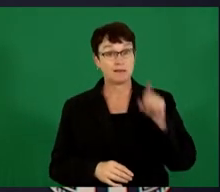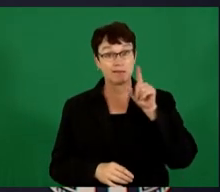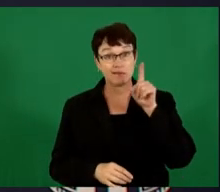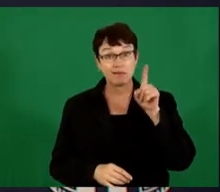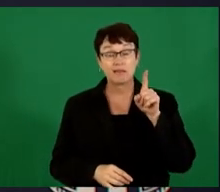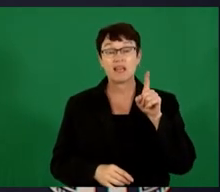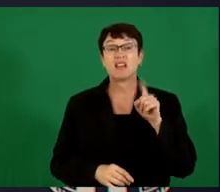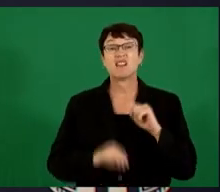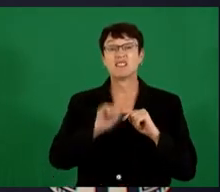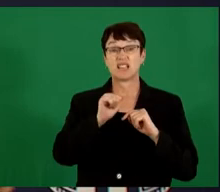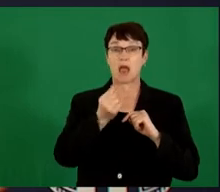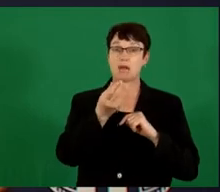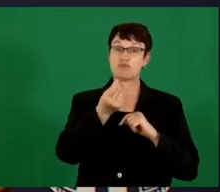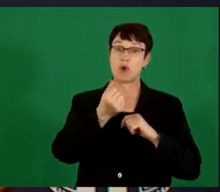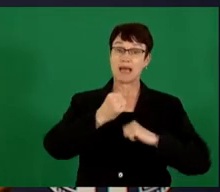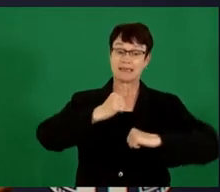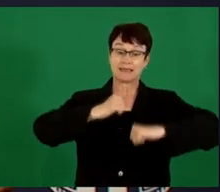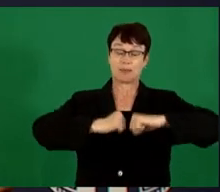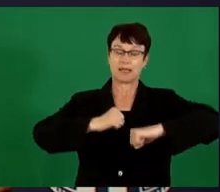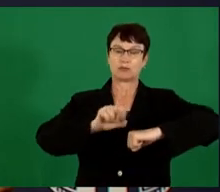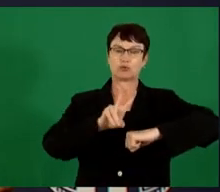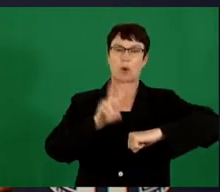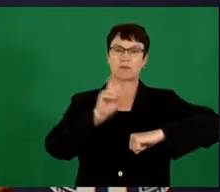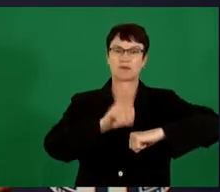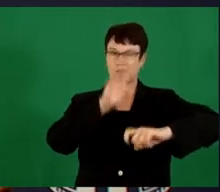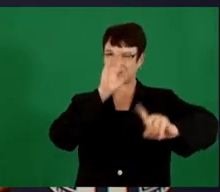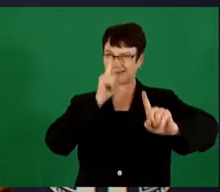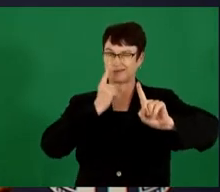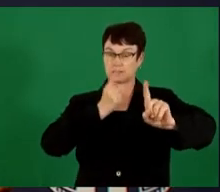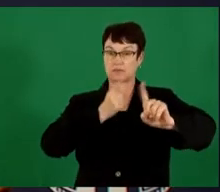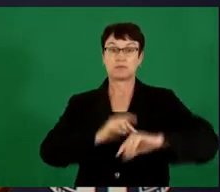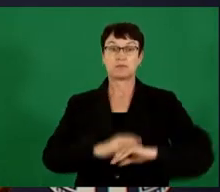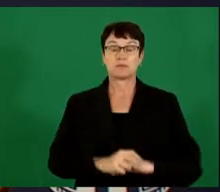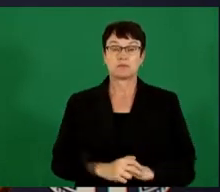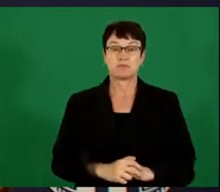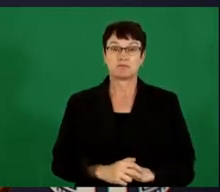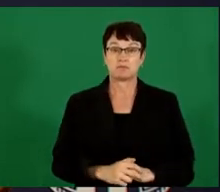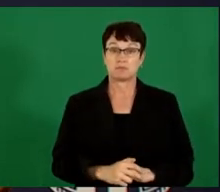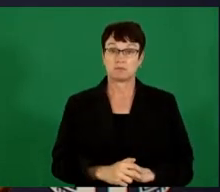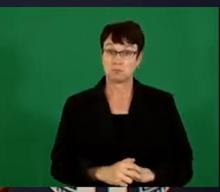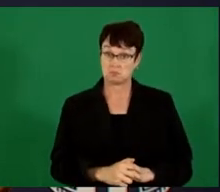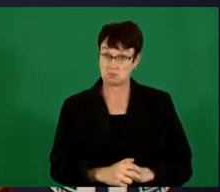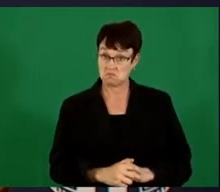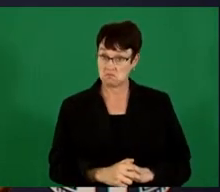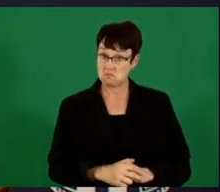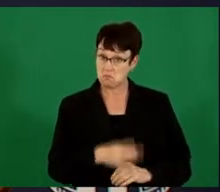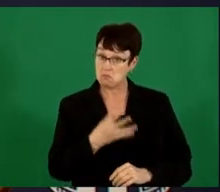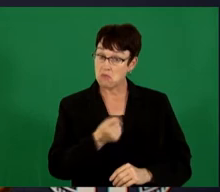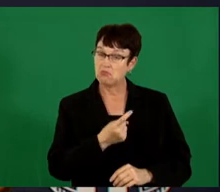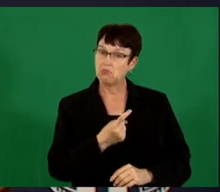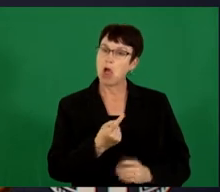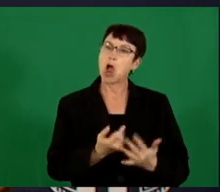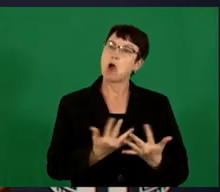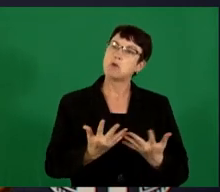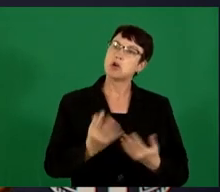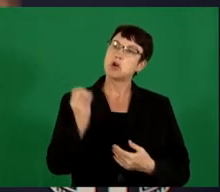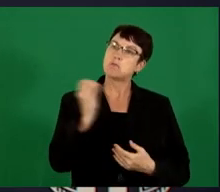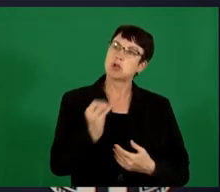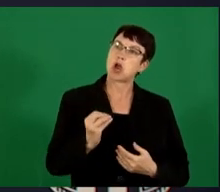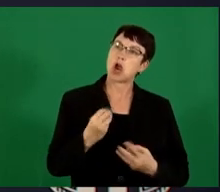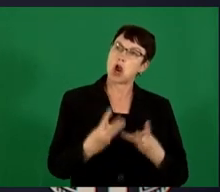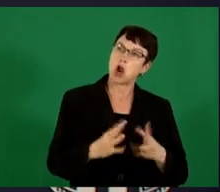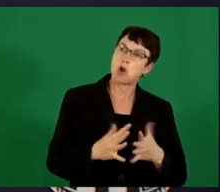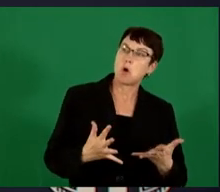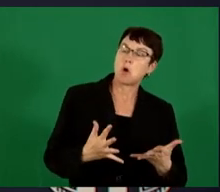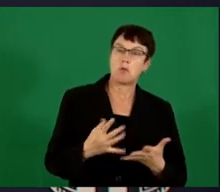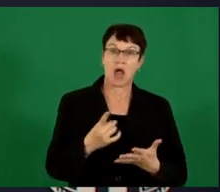their price stability objective. Did they put a number for employment? No, they don't put a number for employment. And that